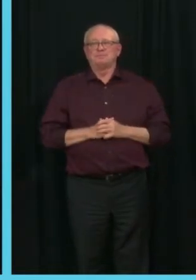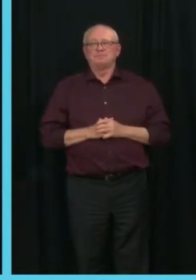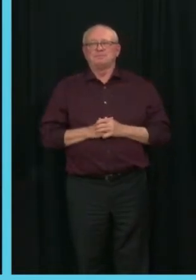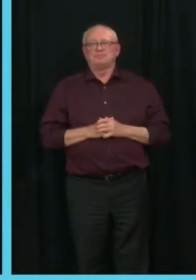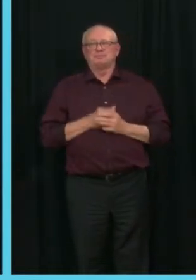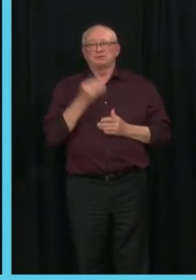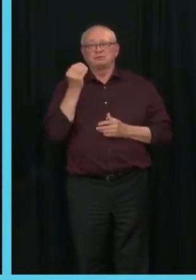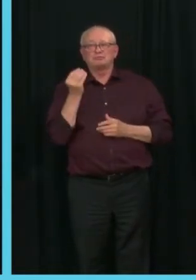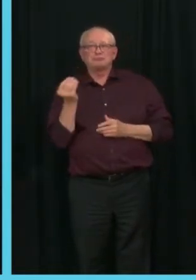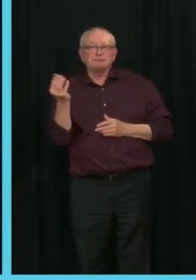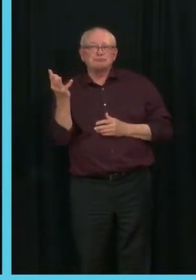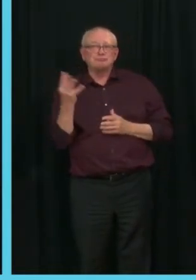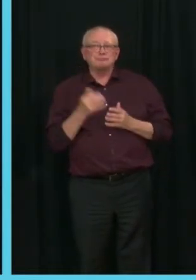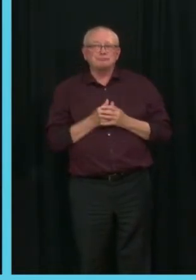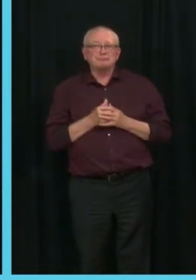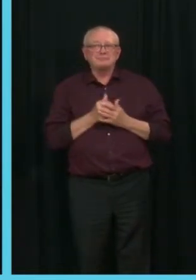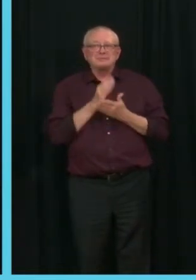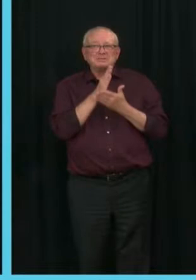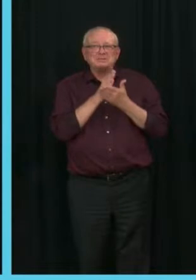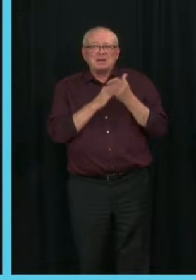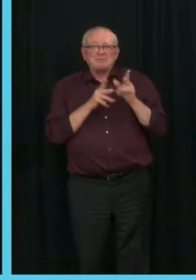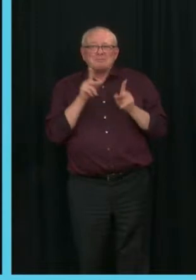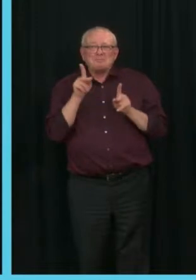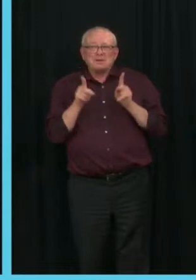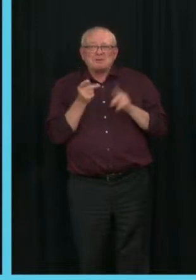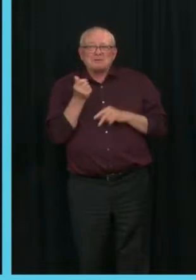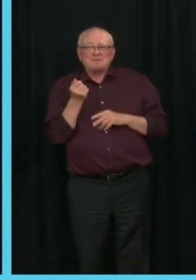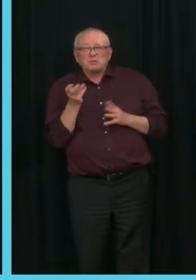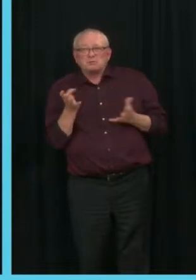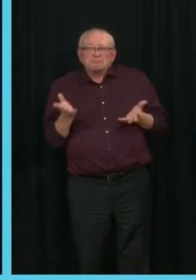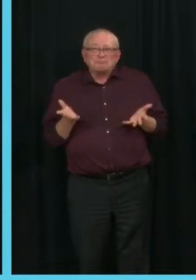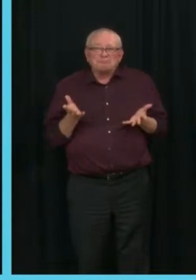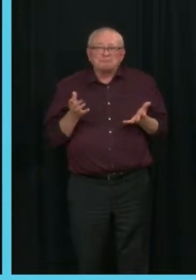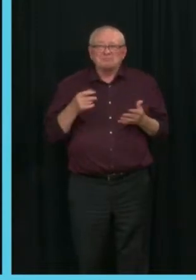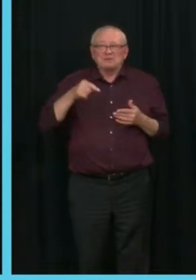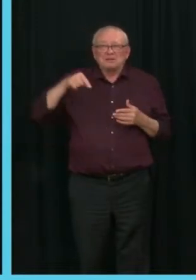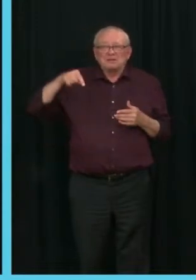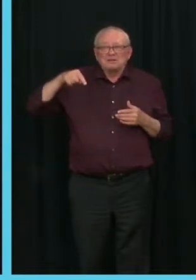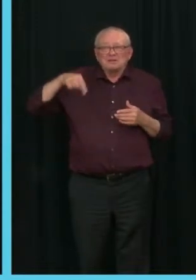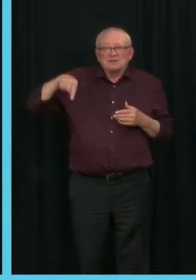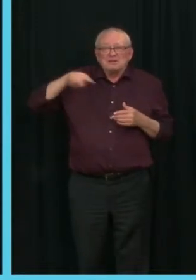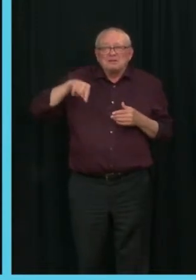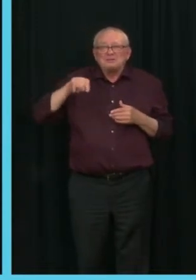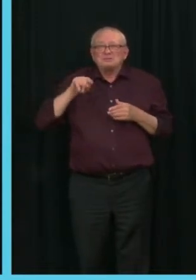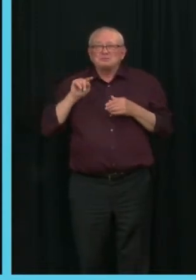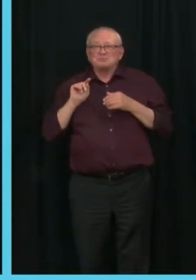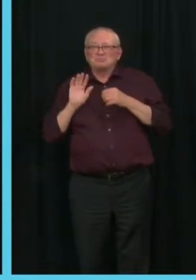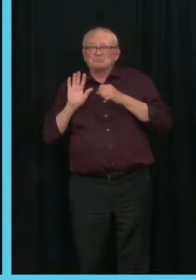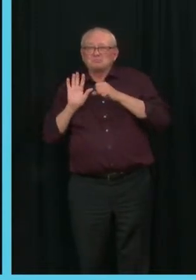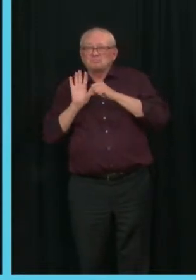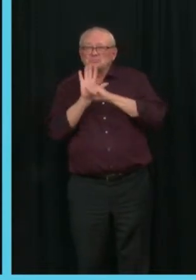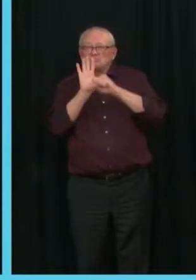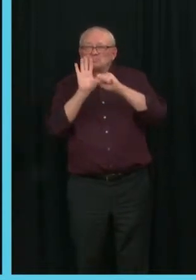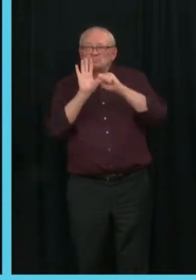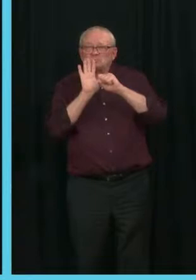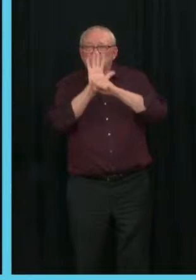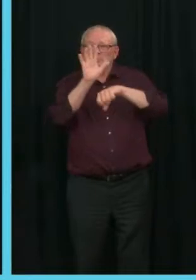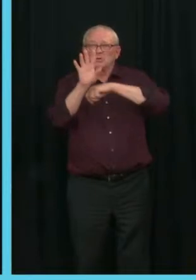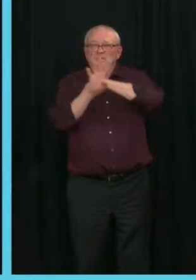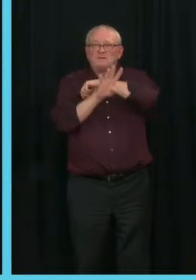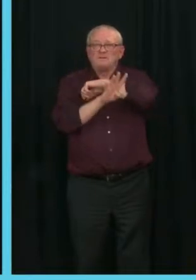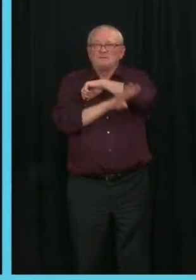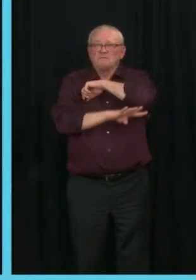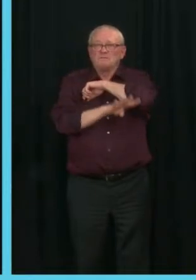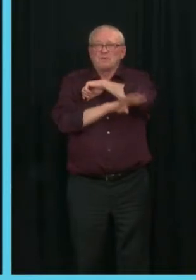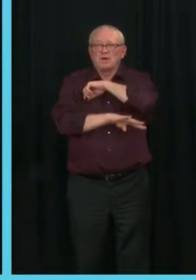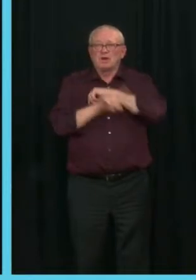a very small number, perhaps you could tell us, of people who are still pushing for a fall 2021, so